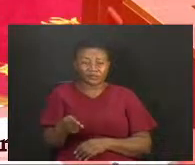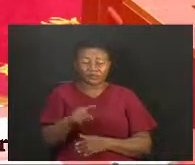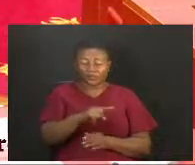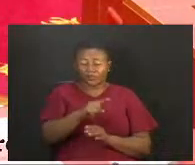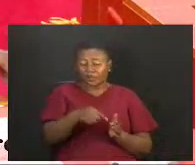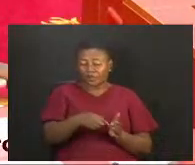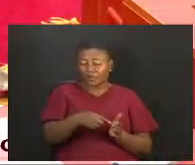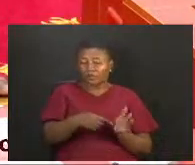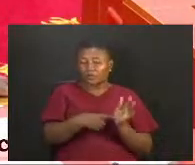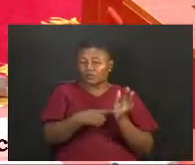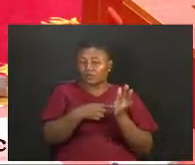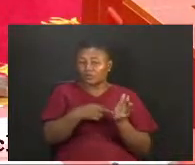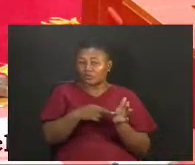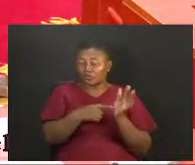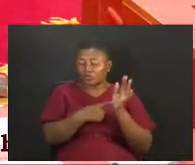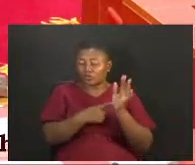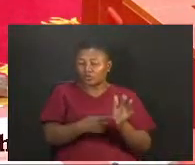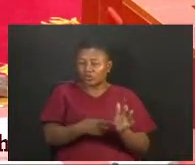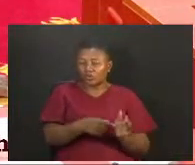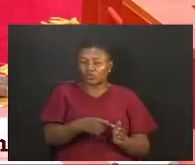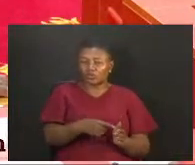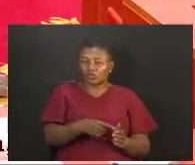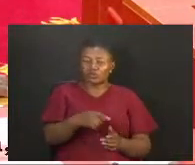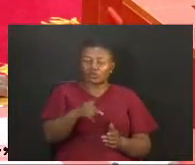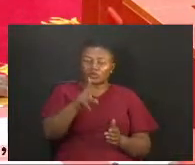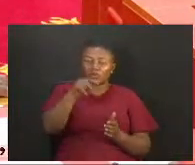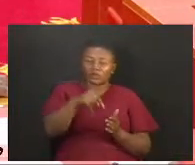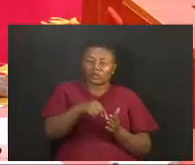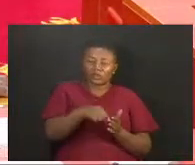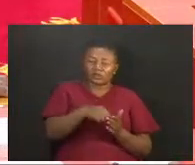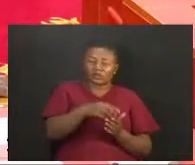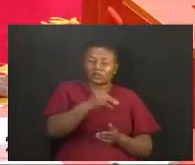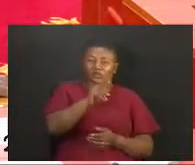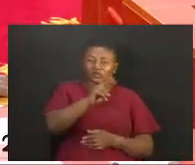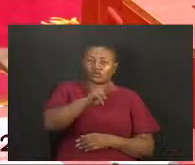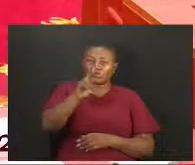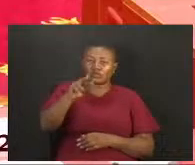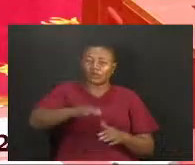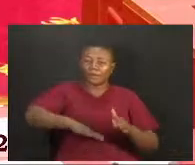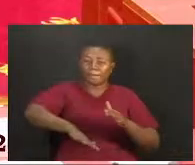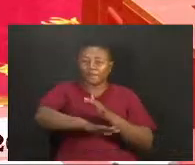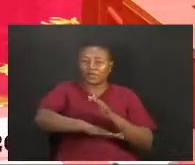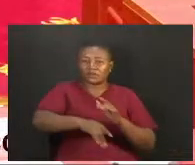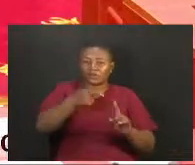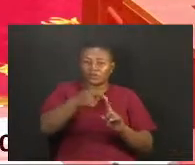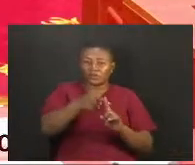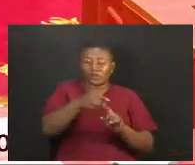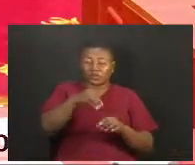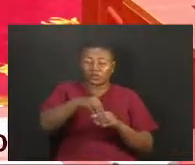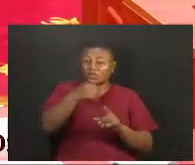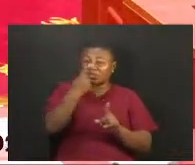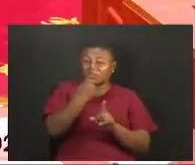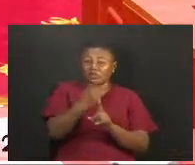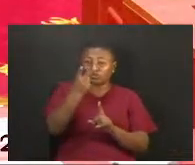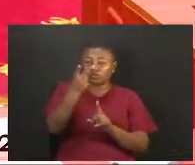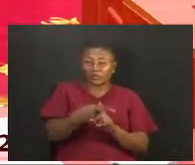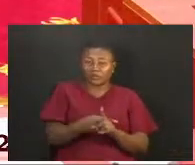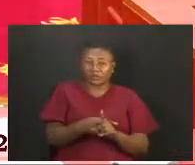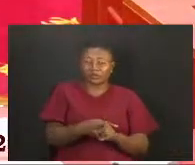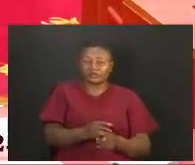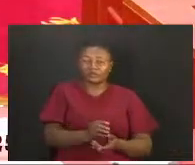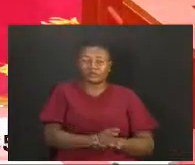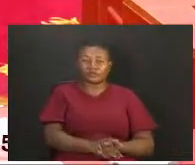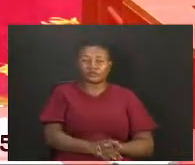represents a reduction of 1,022 basis points in just 2 months. Mr. Speaker, on